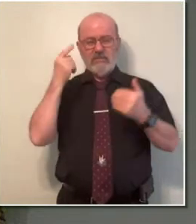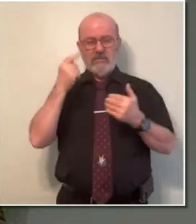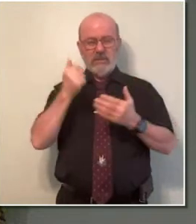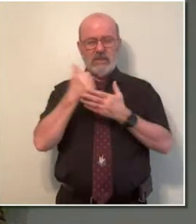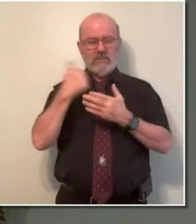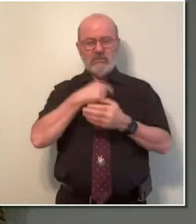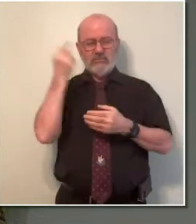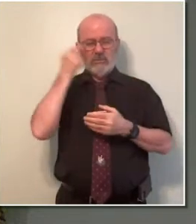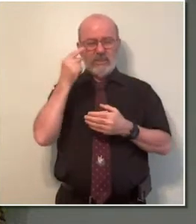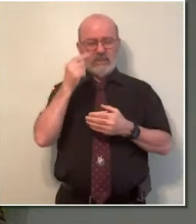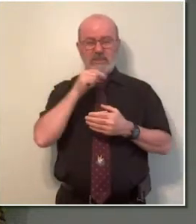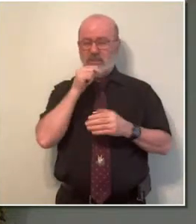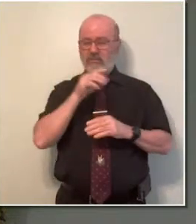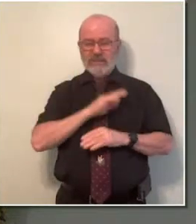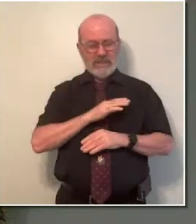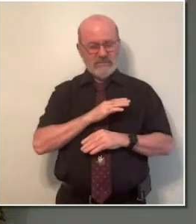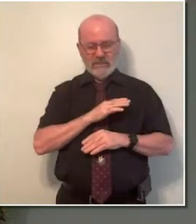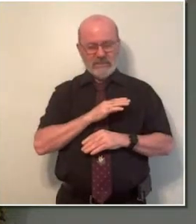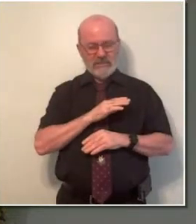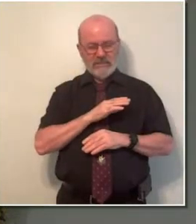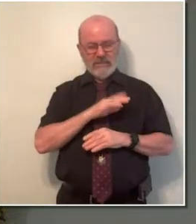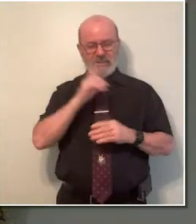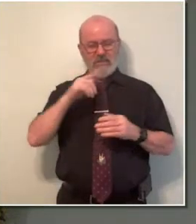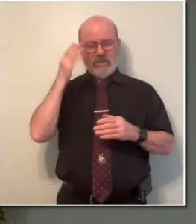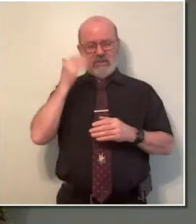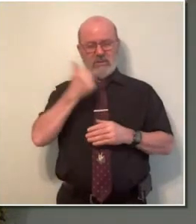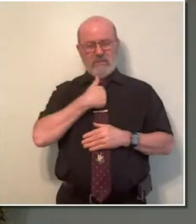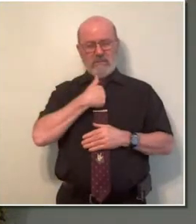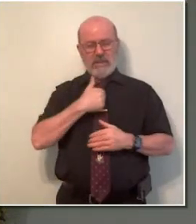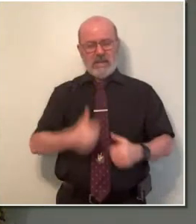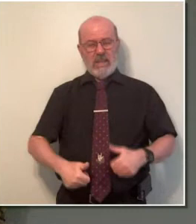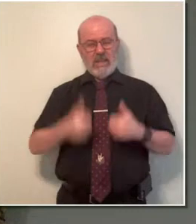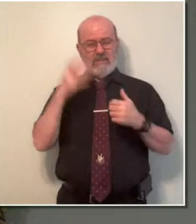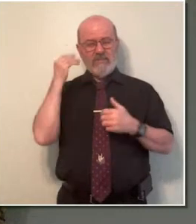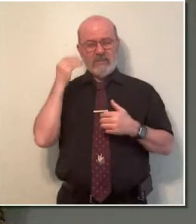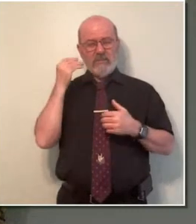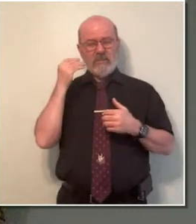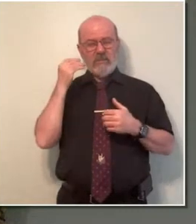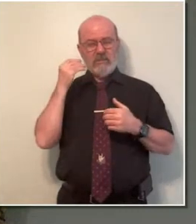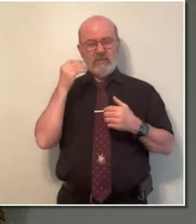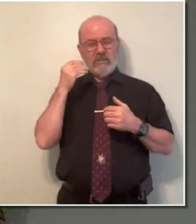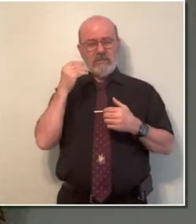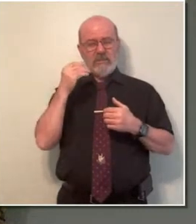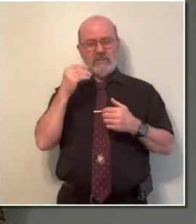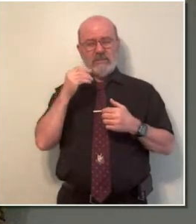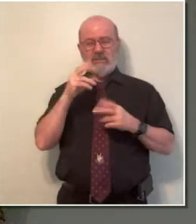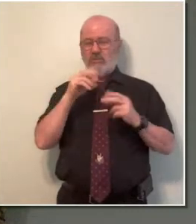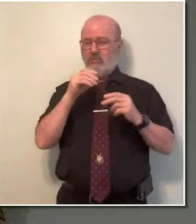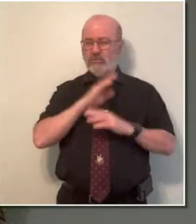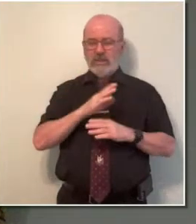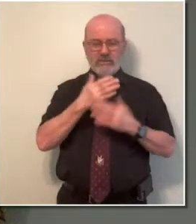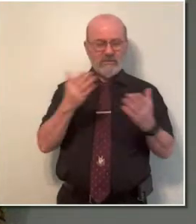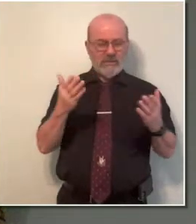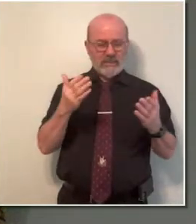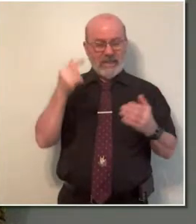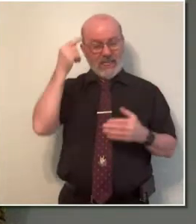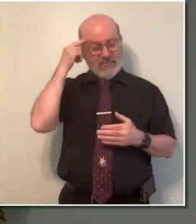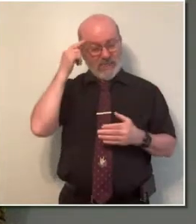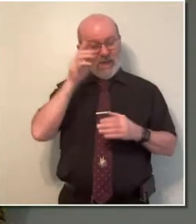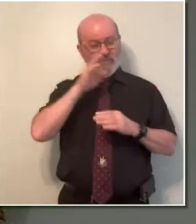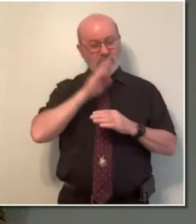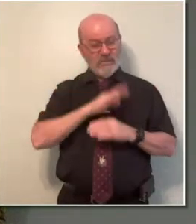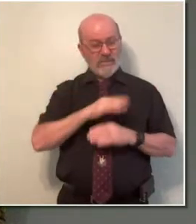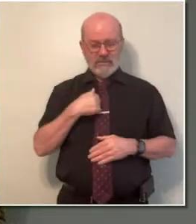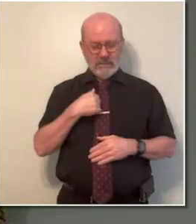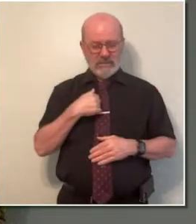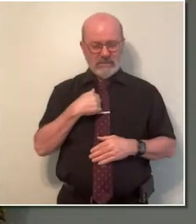they don't satisfy. Lord, I know in my own life I've experienced the lack of satisfaction from things that I thought would satisfy.